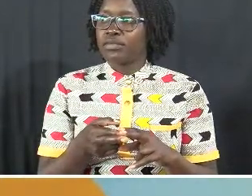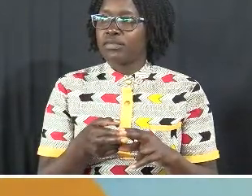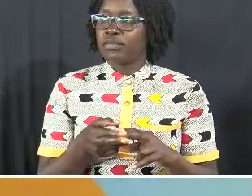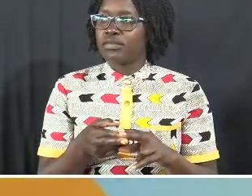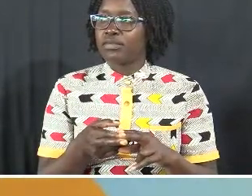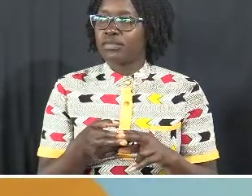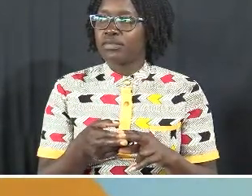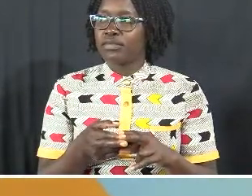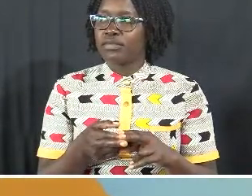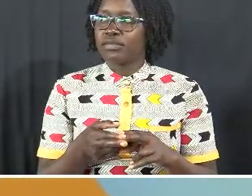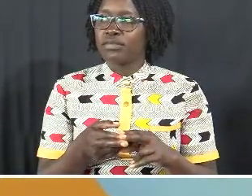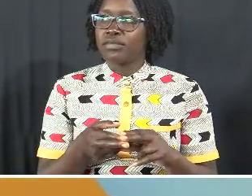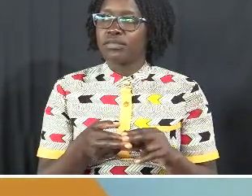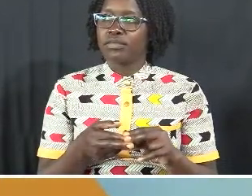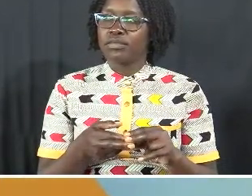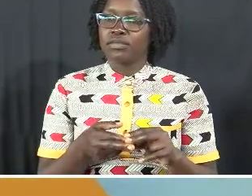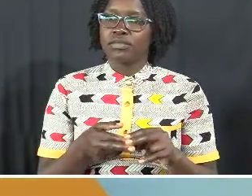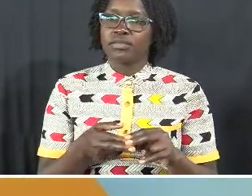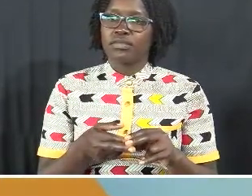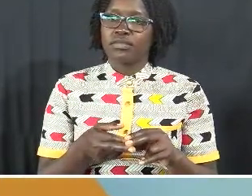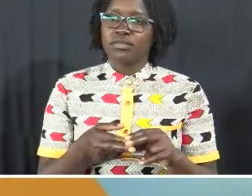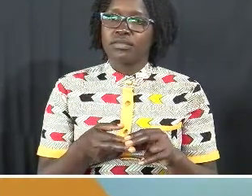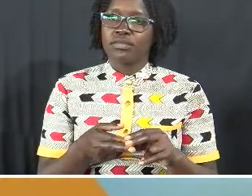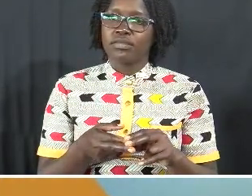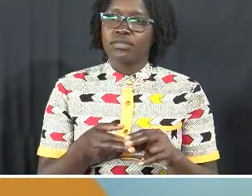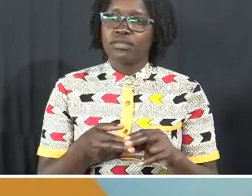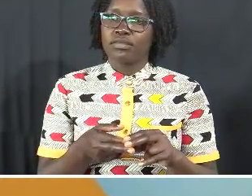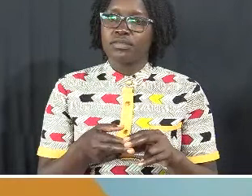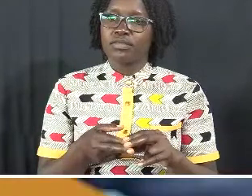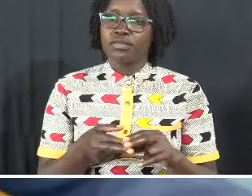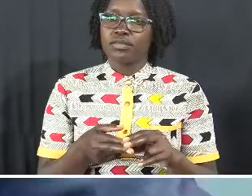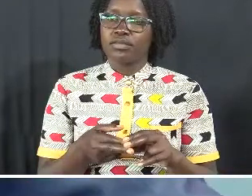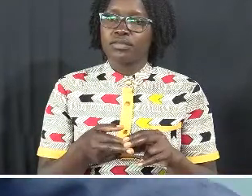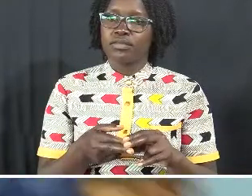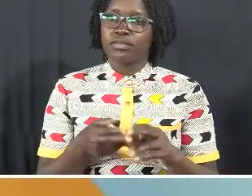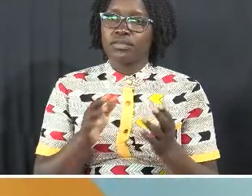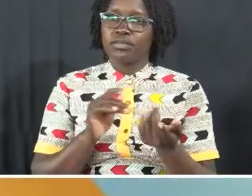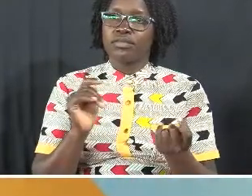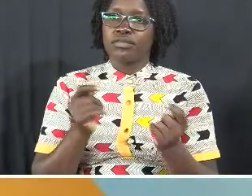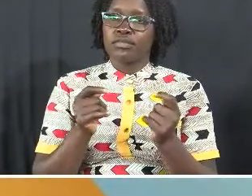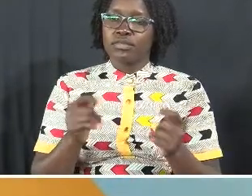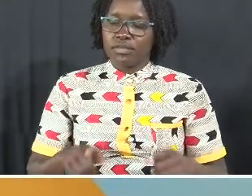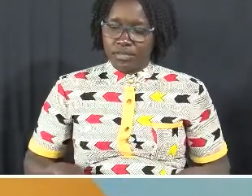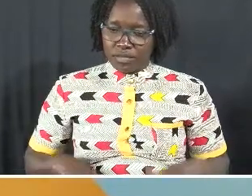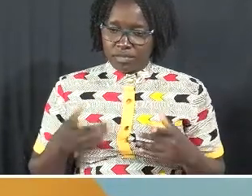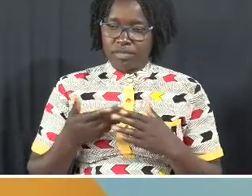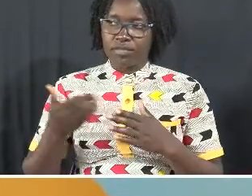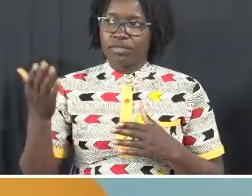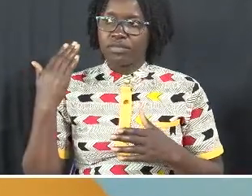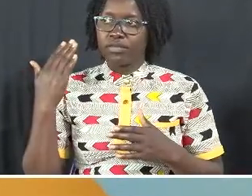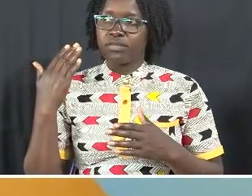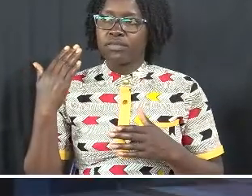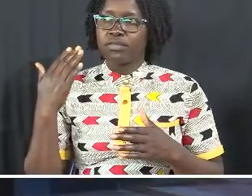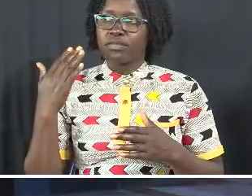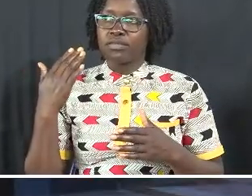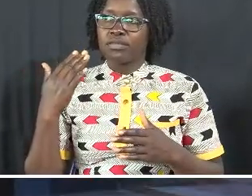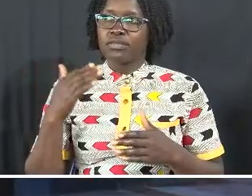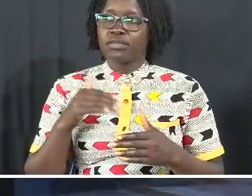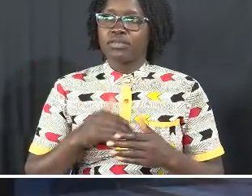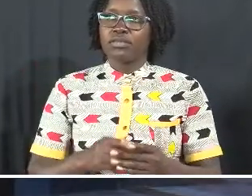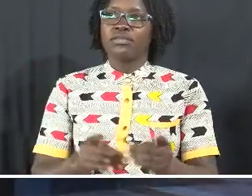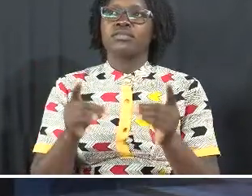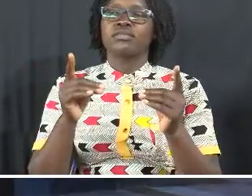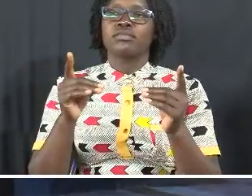And after you repent, like Saul did, compensate your previous life by a full dedication to the Lord's